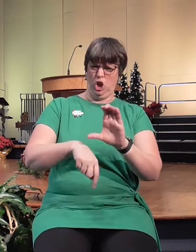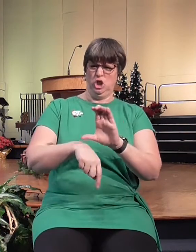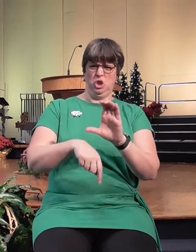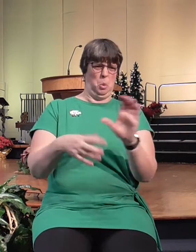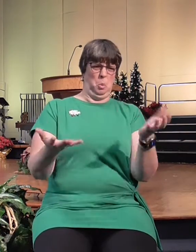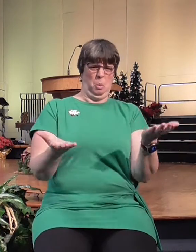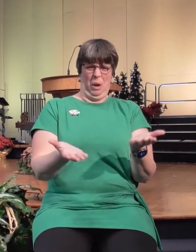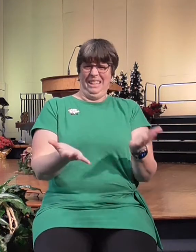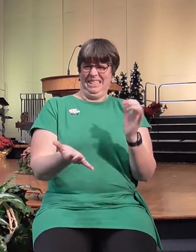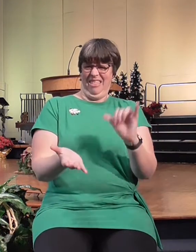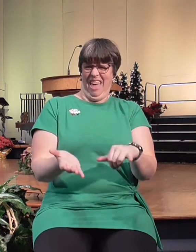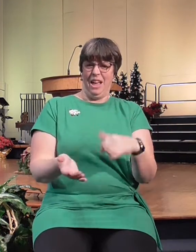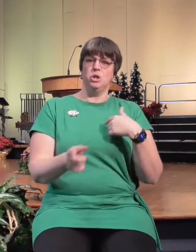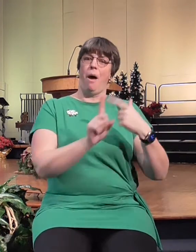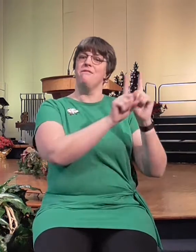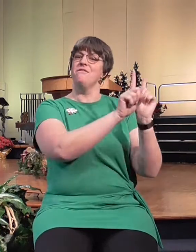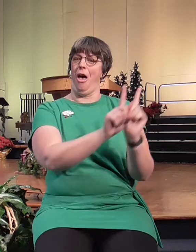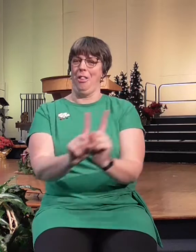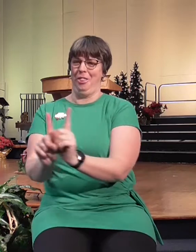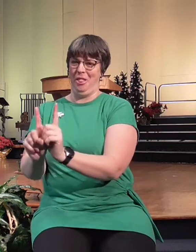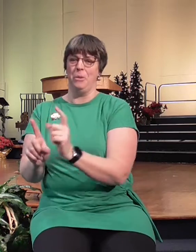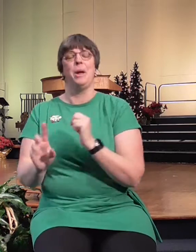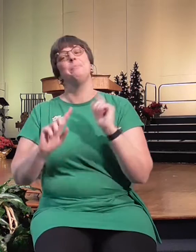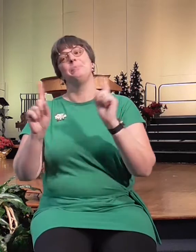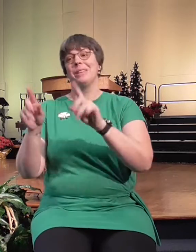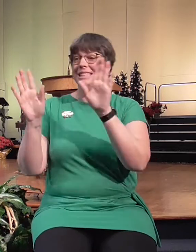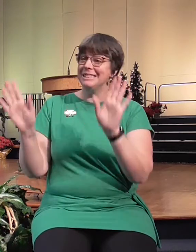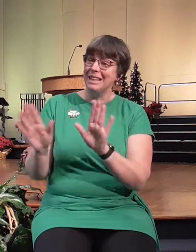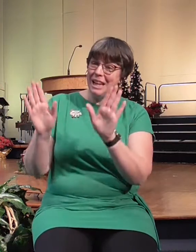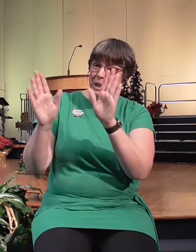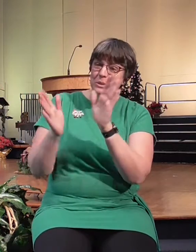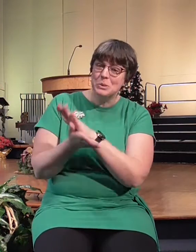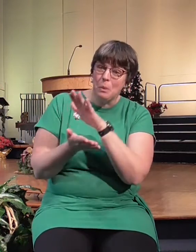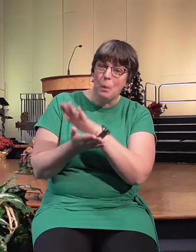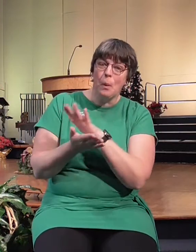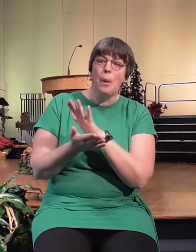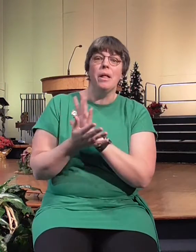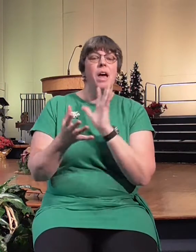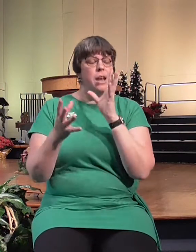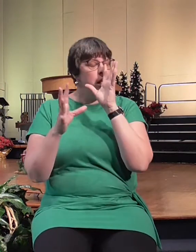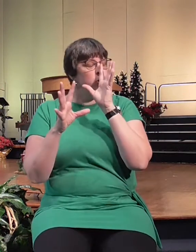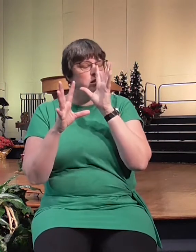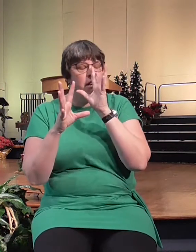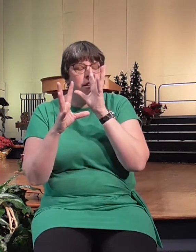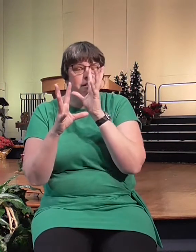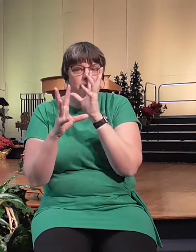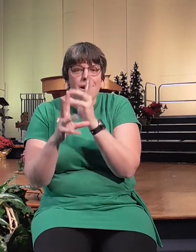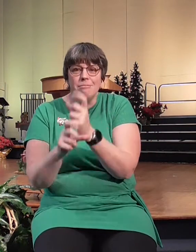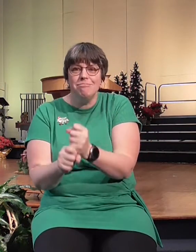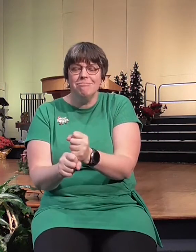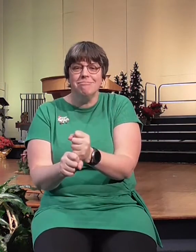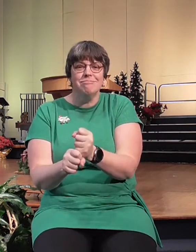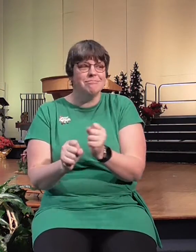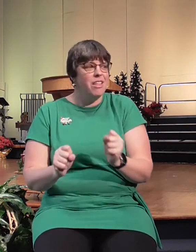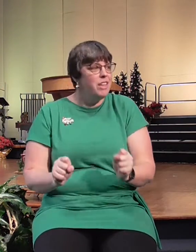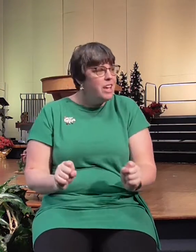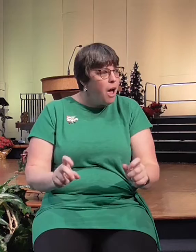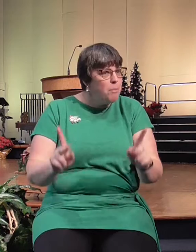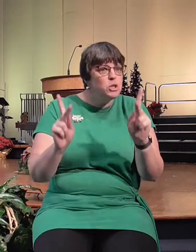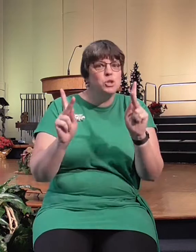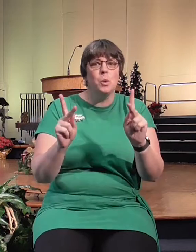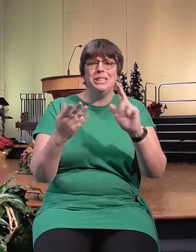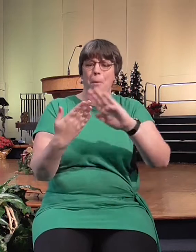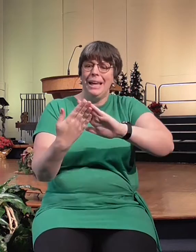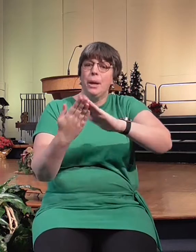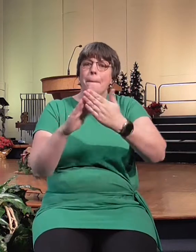wanted to know what that was, so I followed her to church and went to Sunday school and became infatuated with the opportunity to be